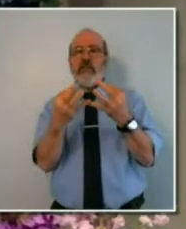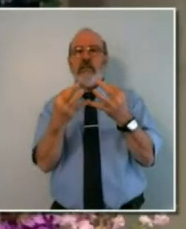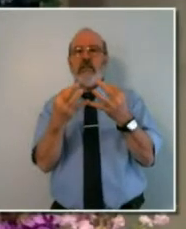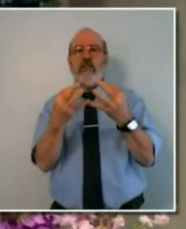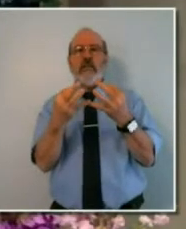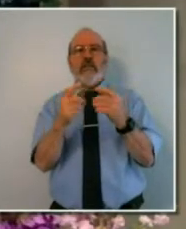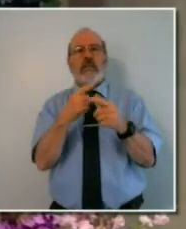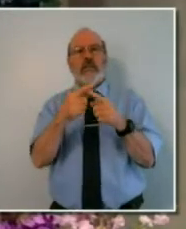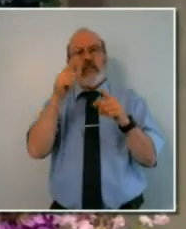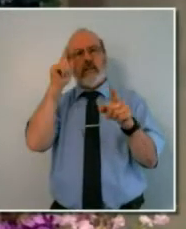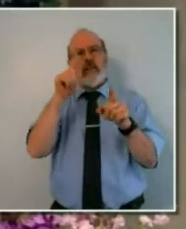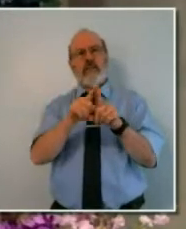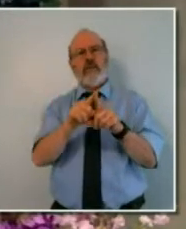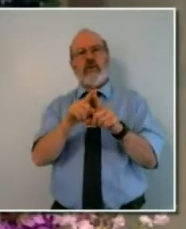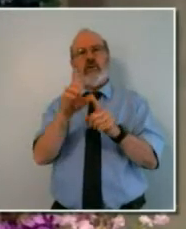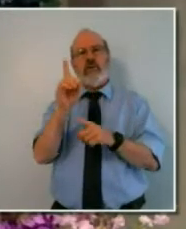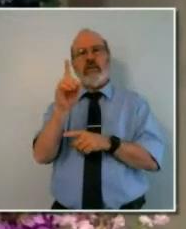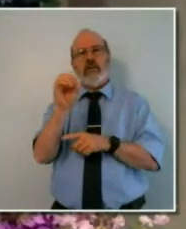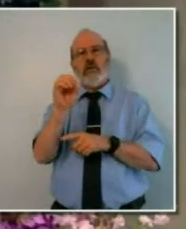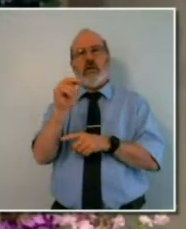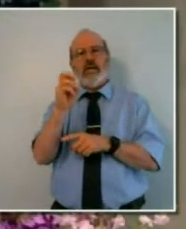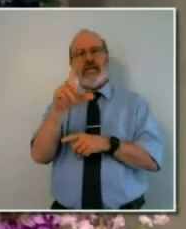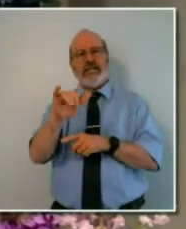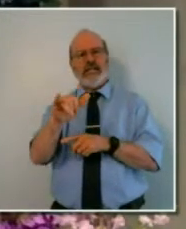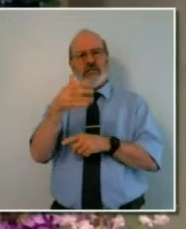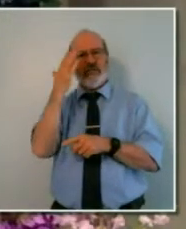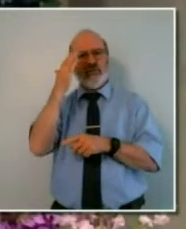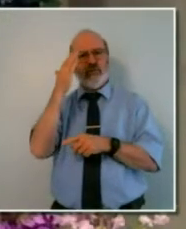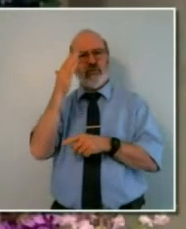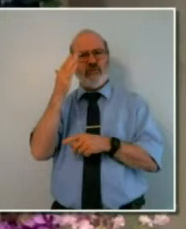Brother Steve Donnelly, you know, the one who